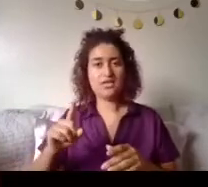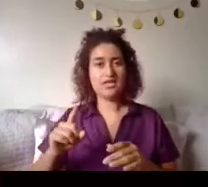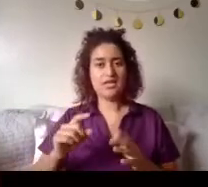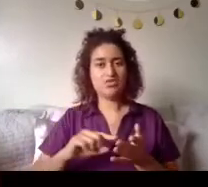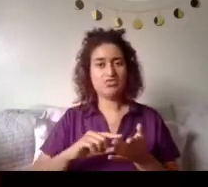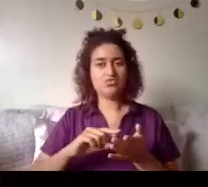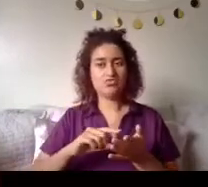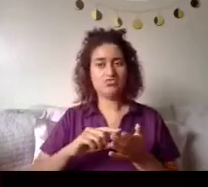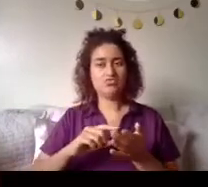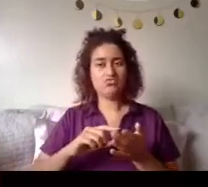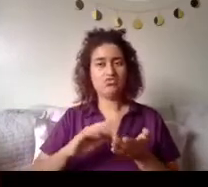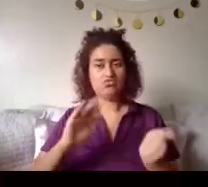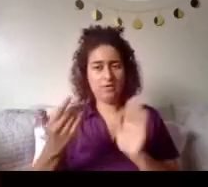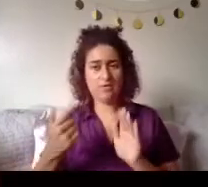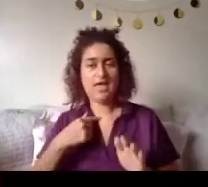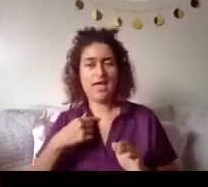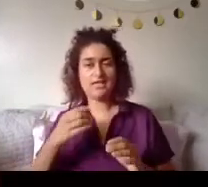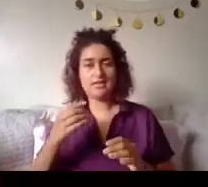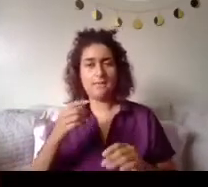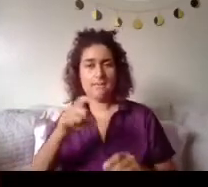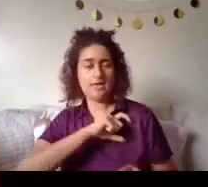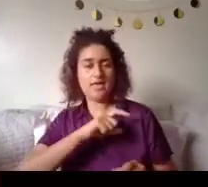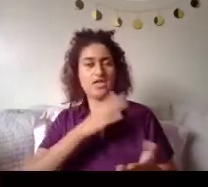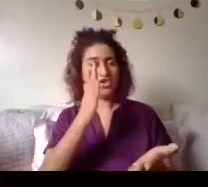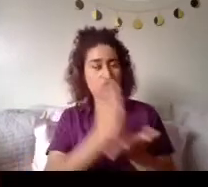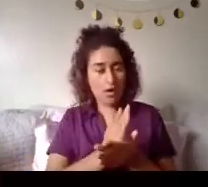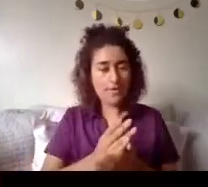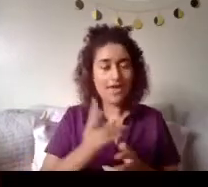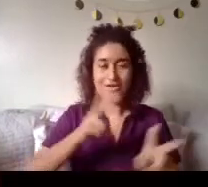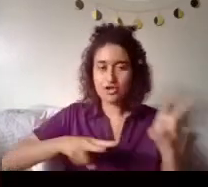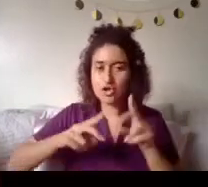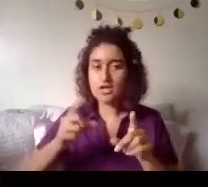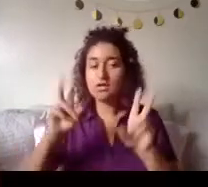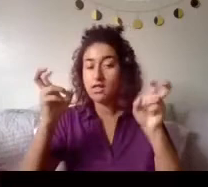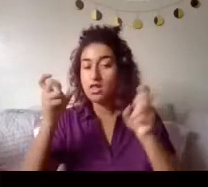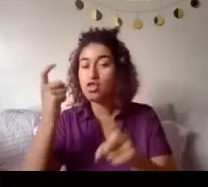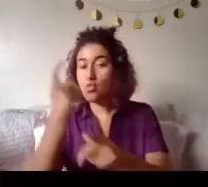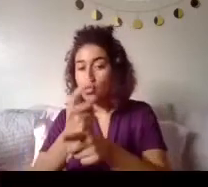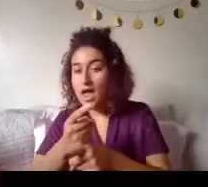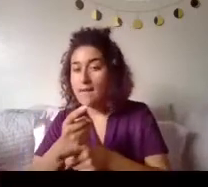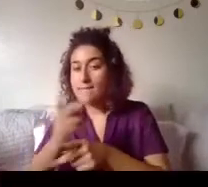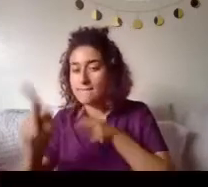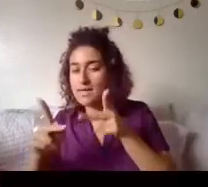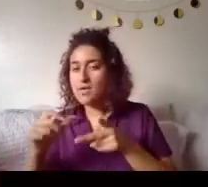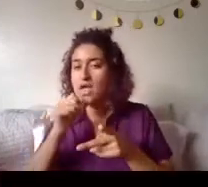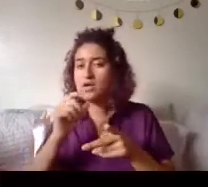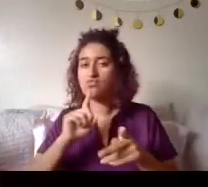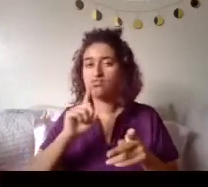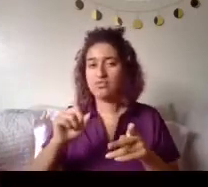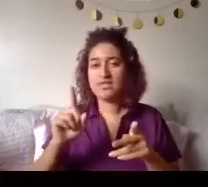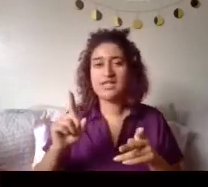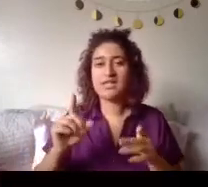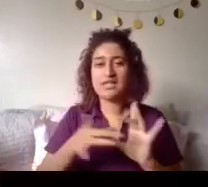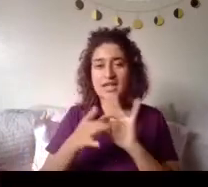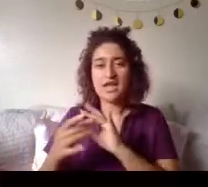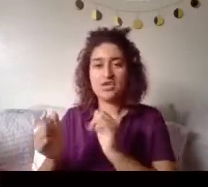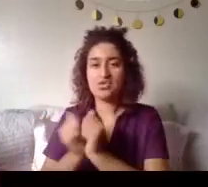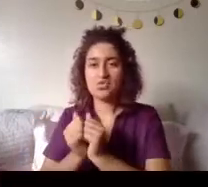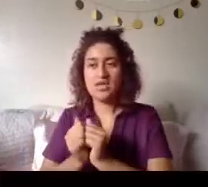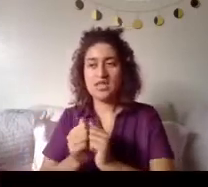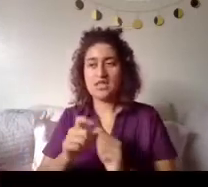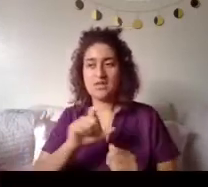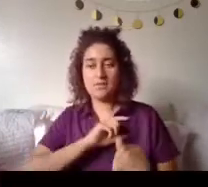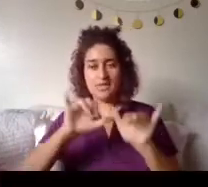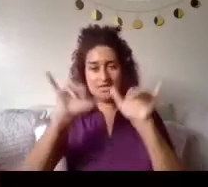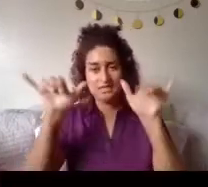police stopping and searching the right ones, and confirms hegemonic subjectivities in their desire for safety